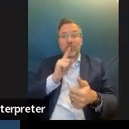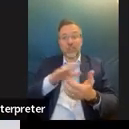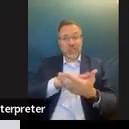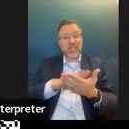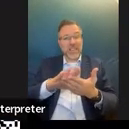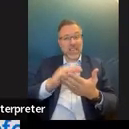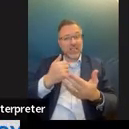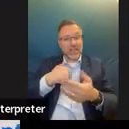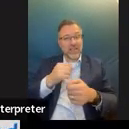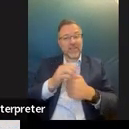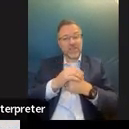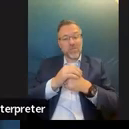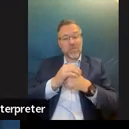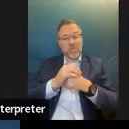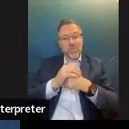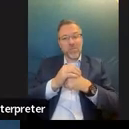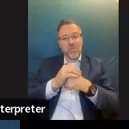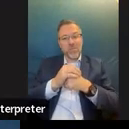around.